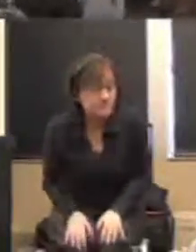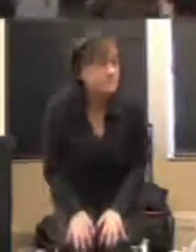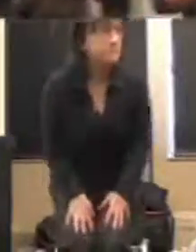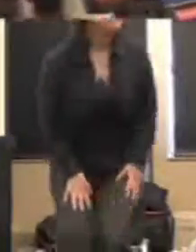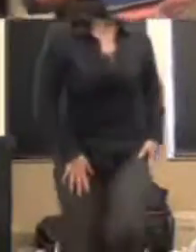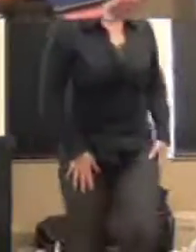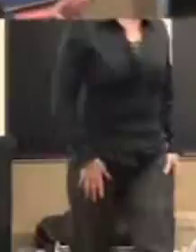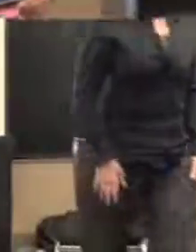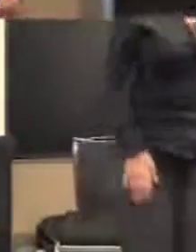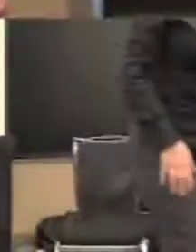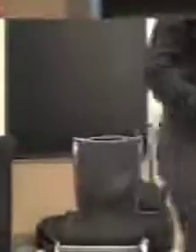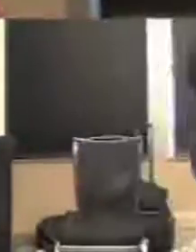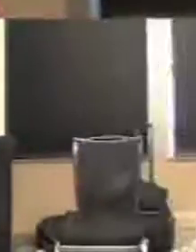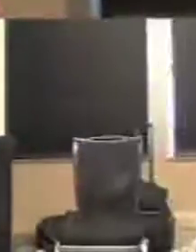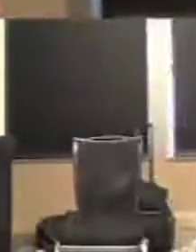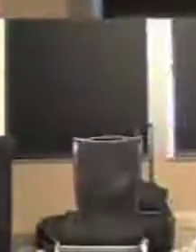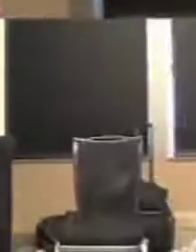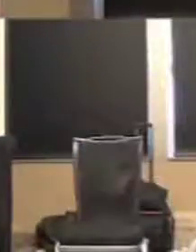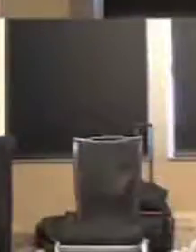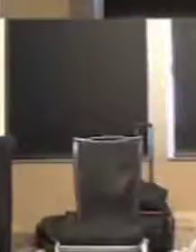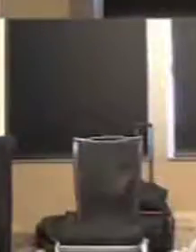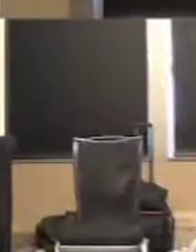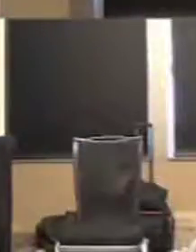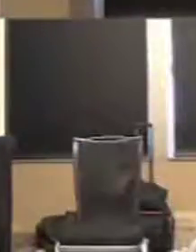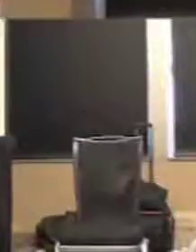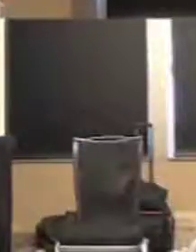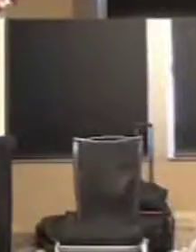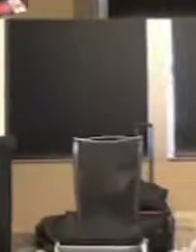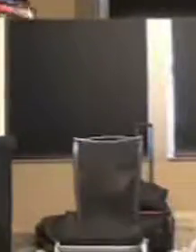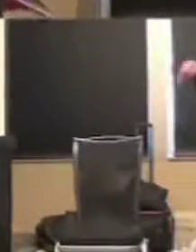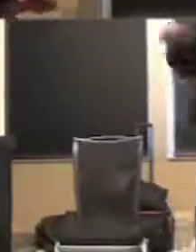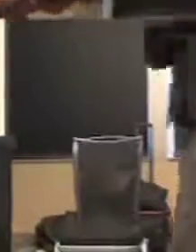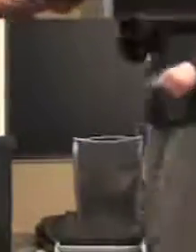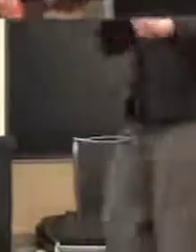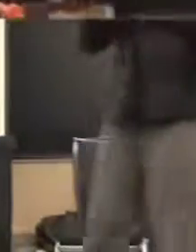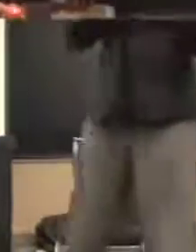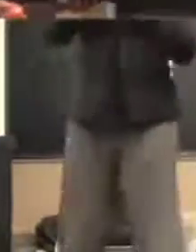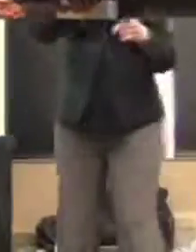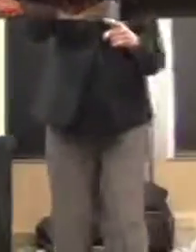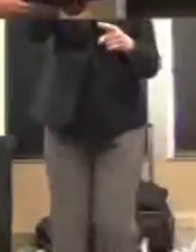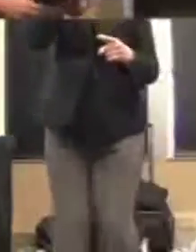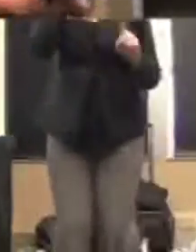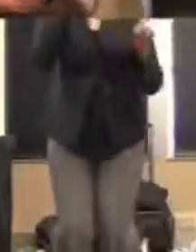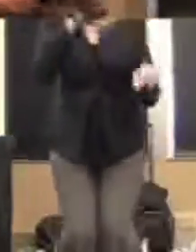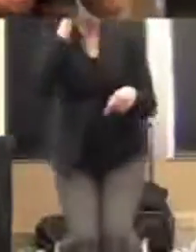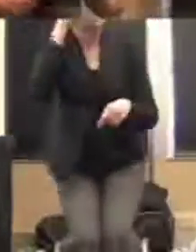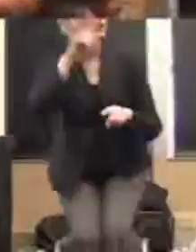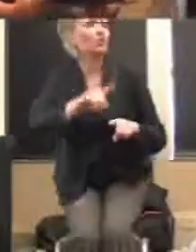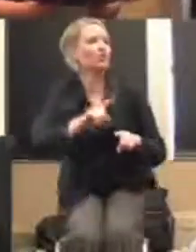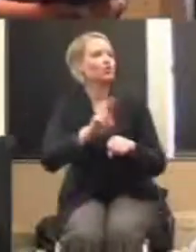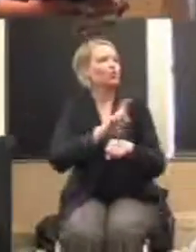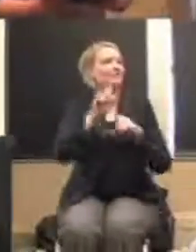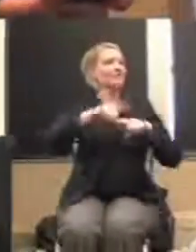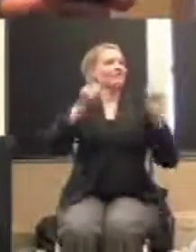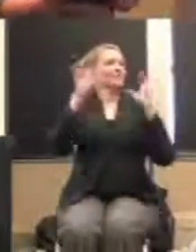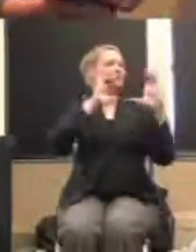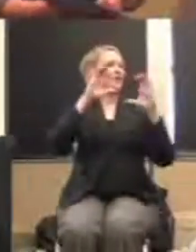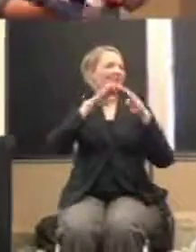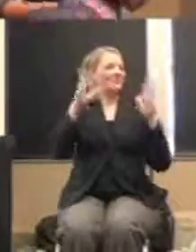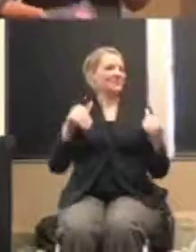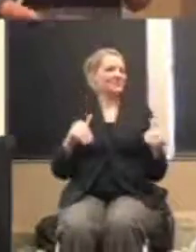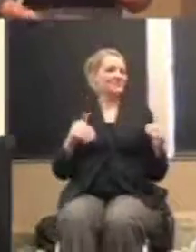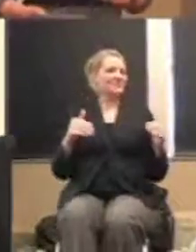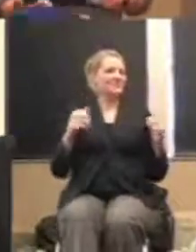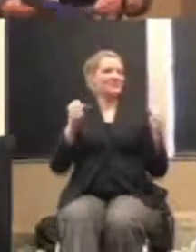kids signing up school Absolutely. and going home and not having communication partners. So it's the same basic concept and same basic issue